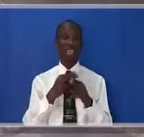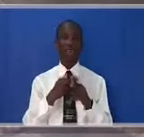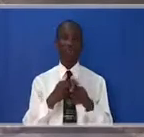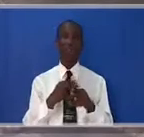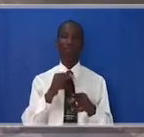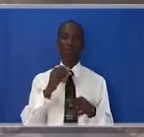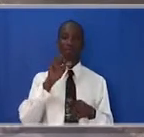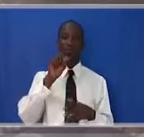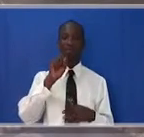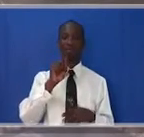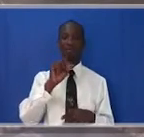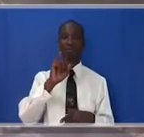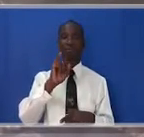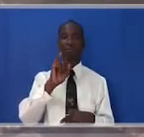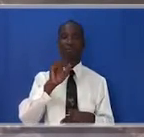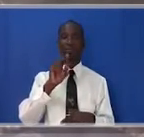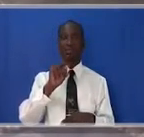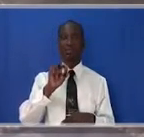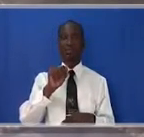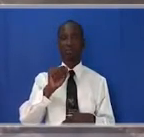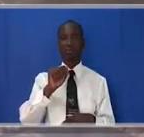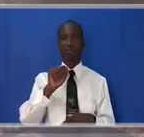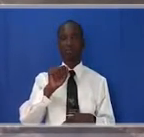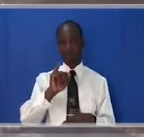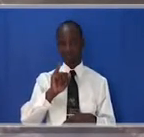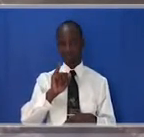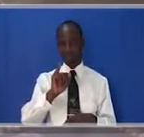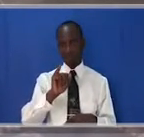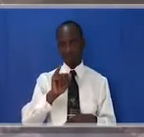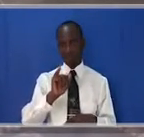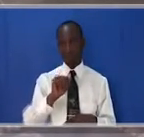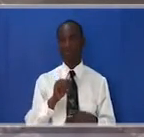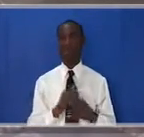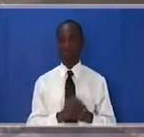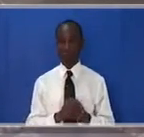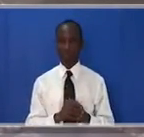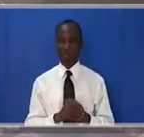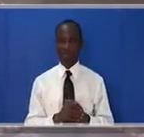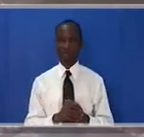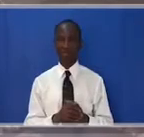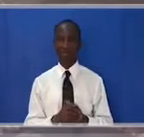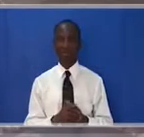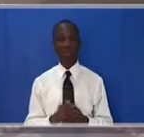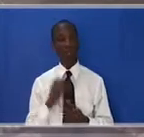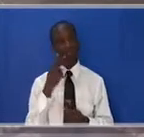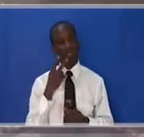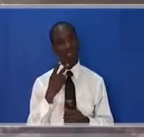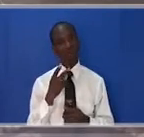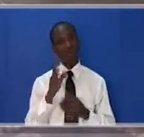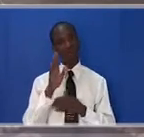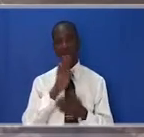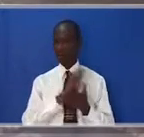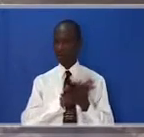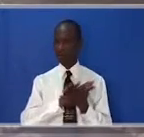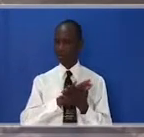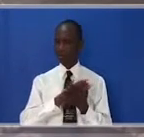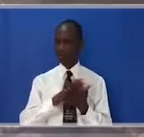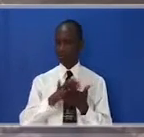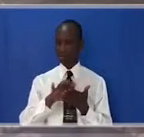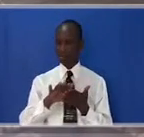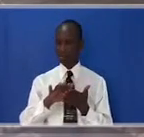mra no no omunni so nti wu se o yankopon kura ne no oni problem se mra